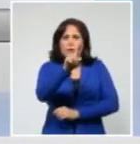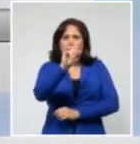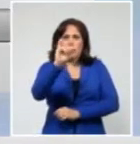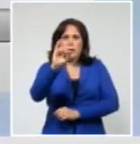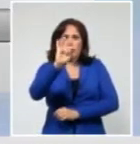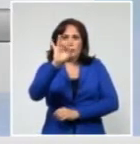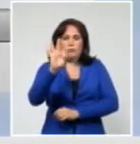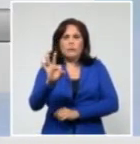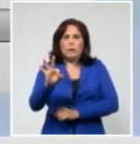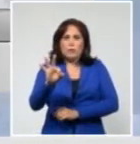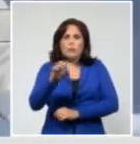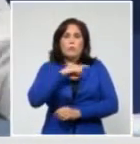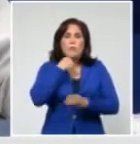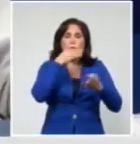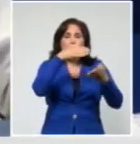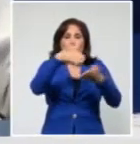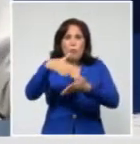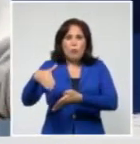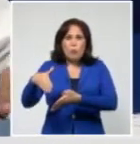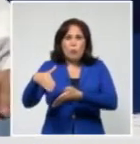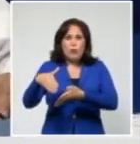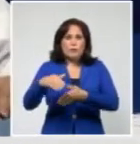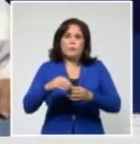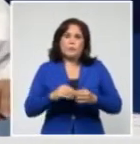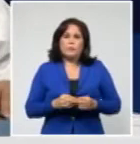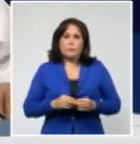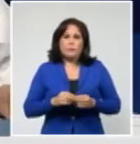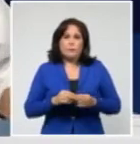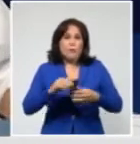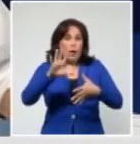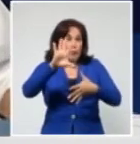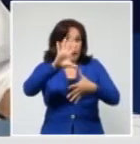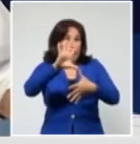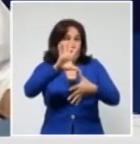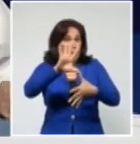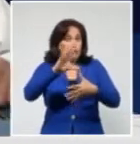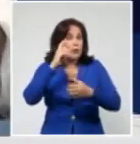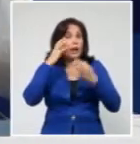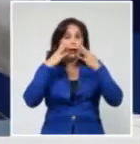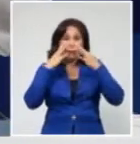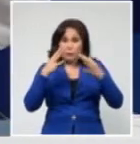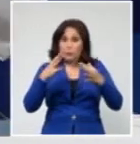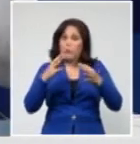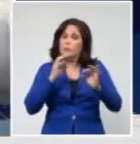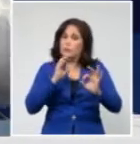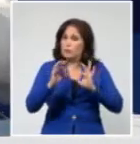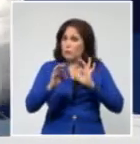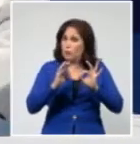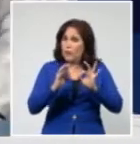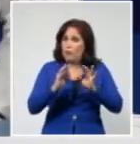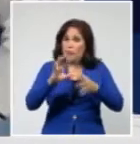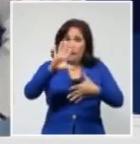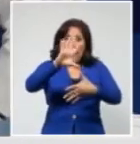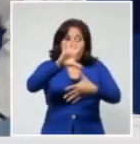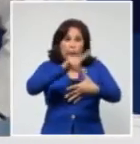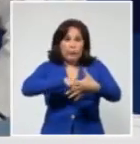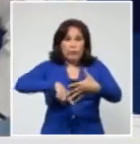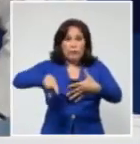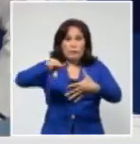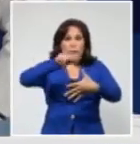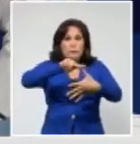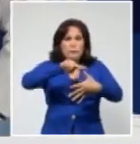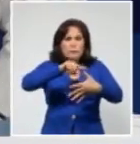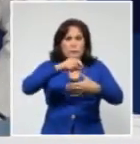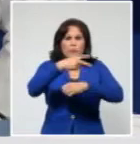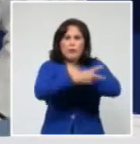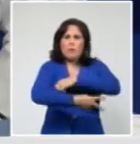525,168 and a mortality rate of 3.42%. The United States continues to top the